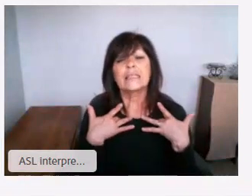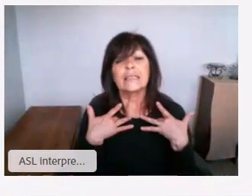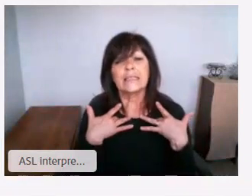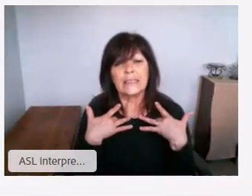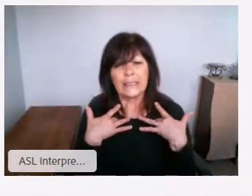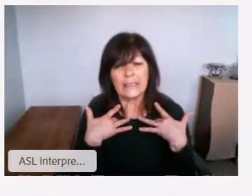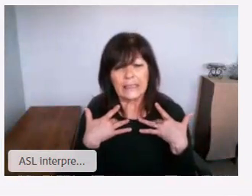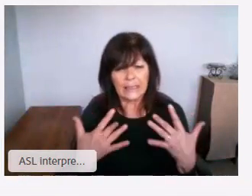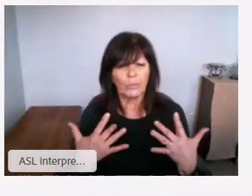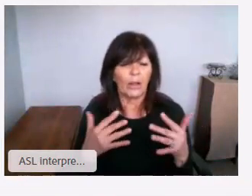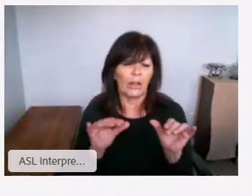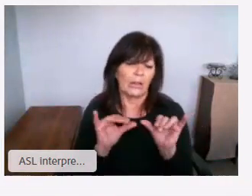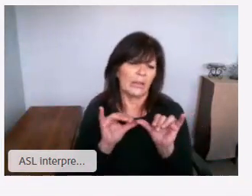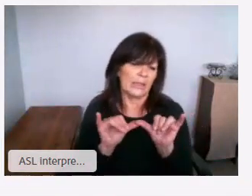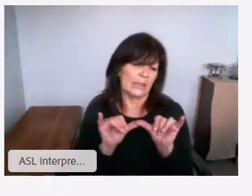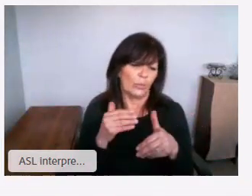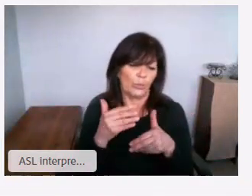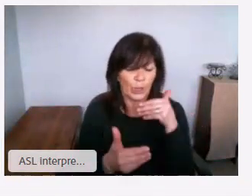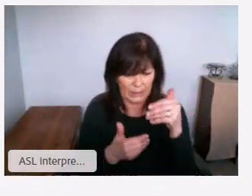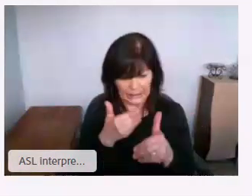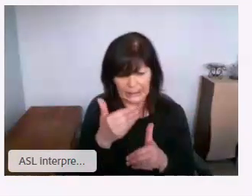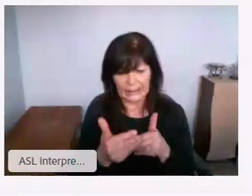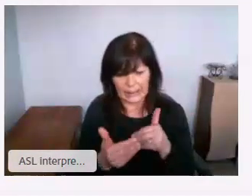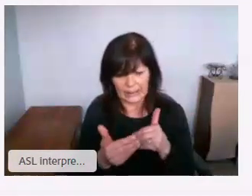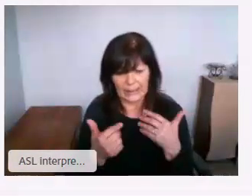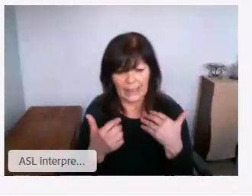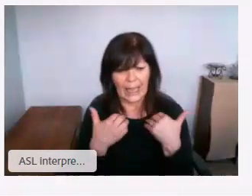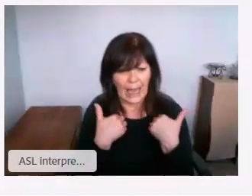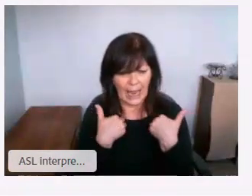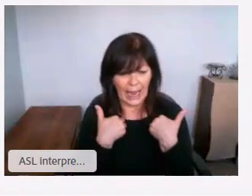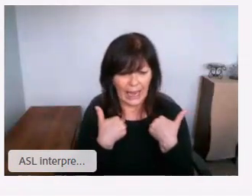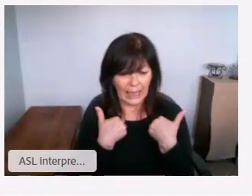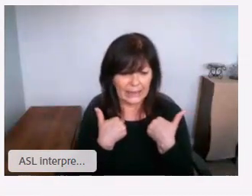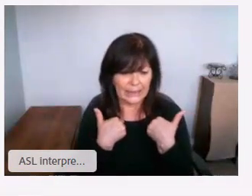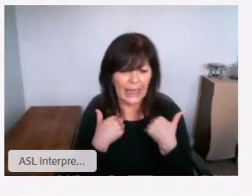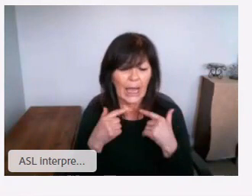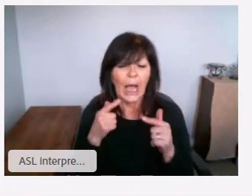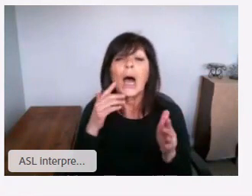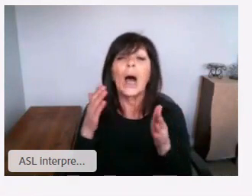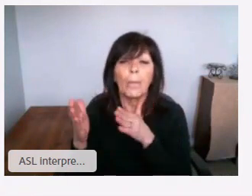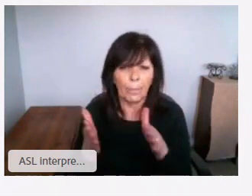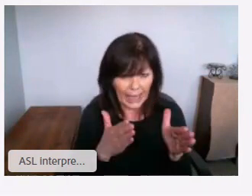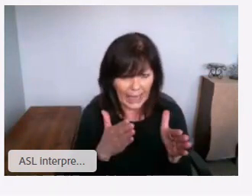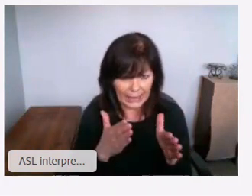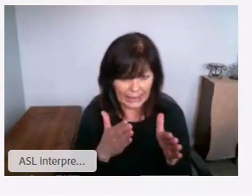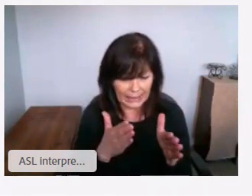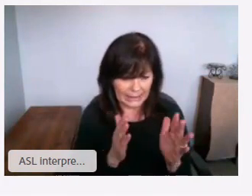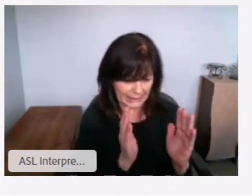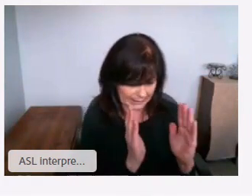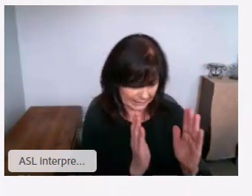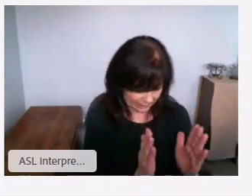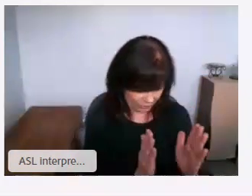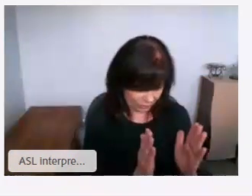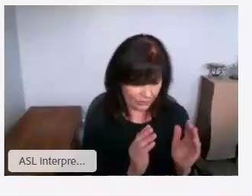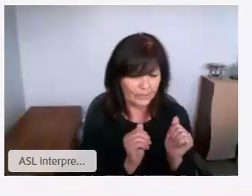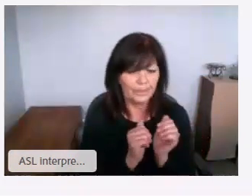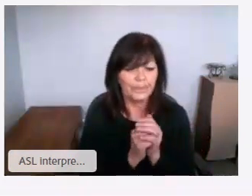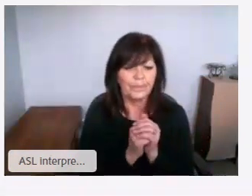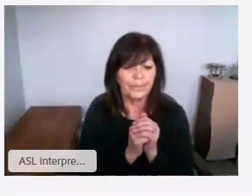engineering process has a planning stage, which is kind of a